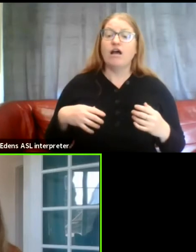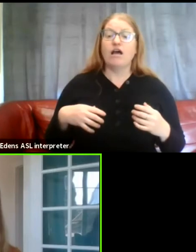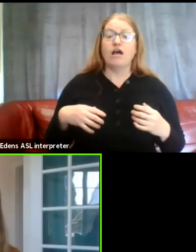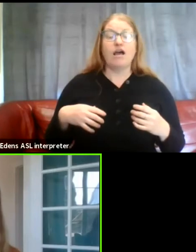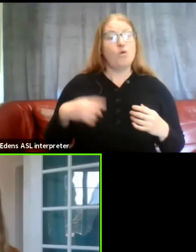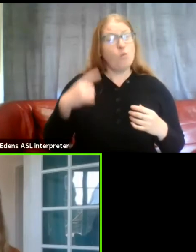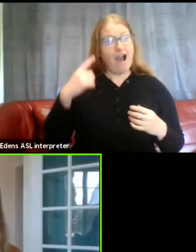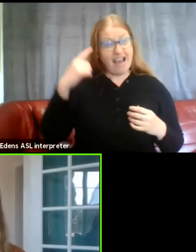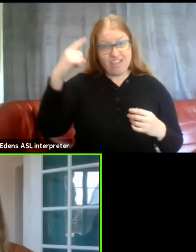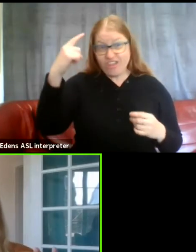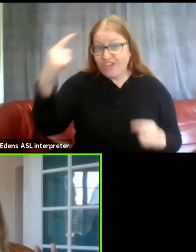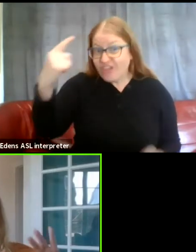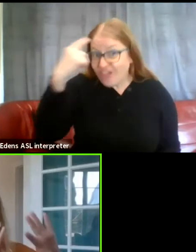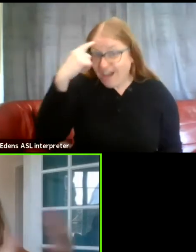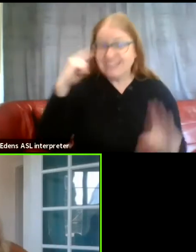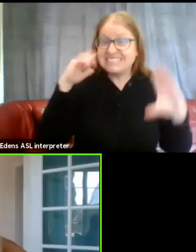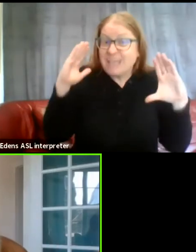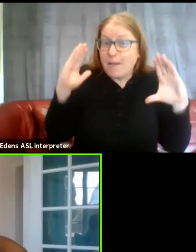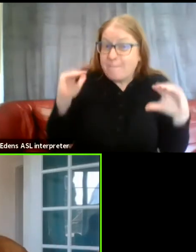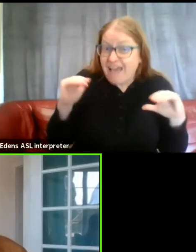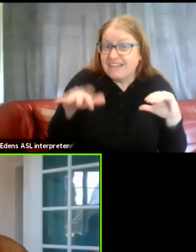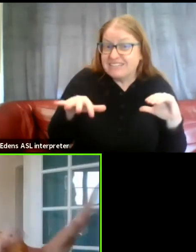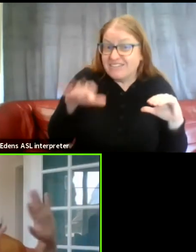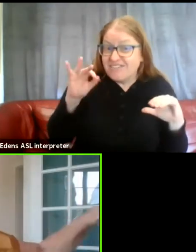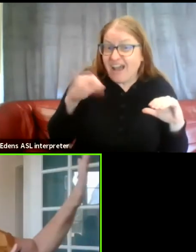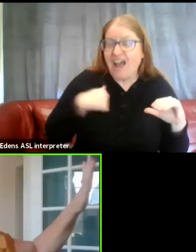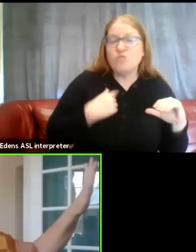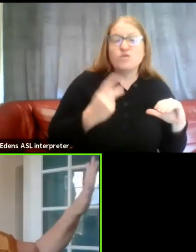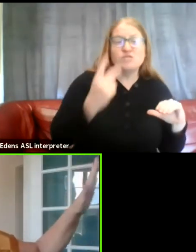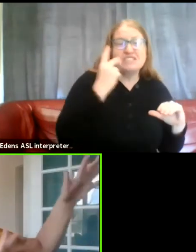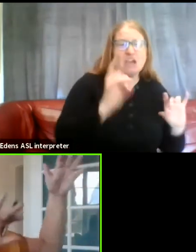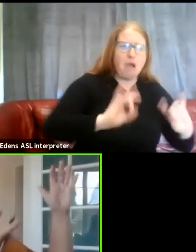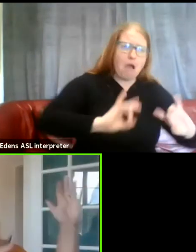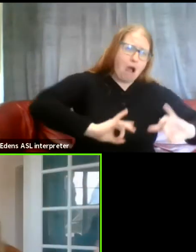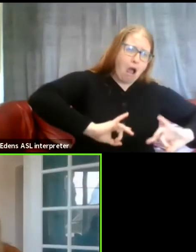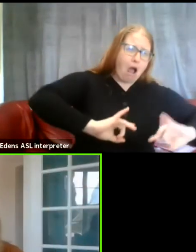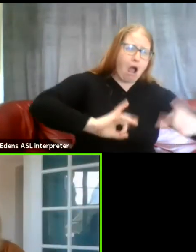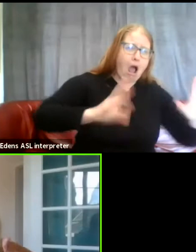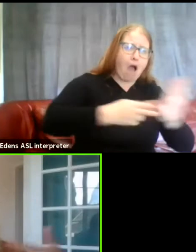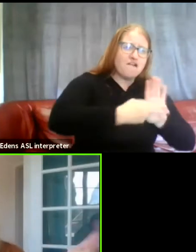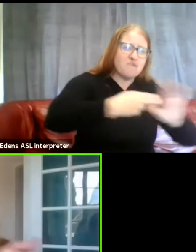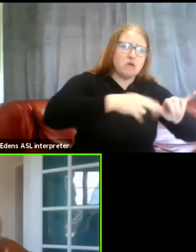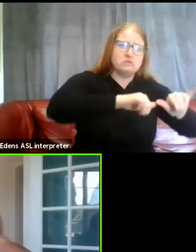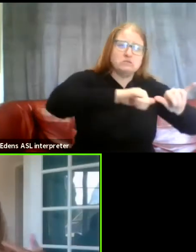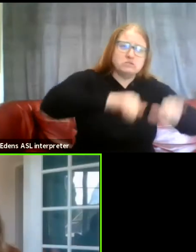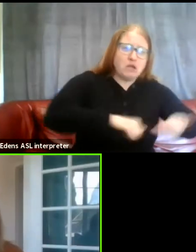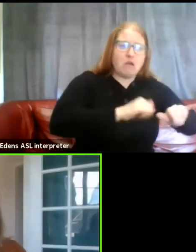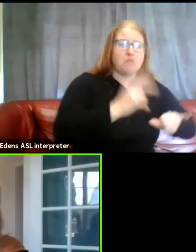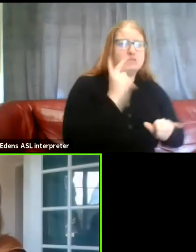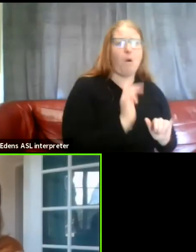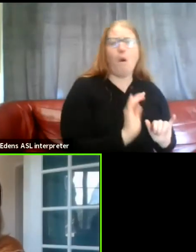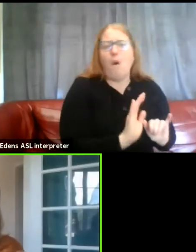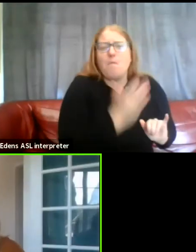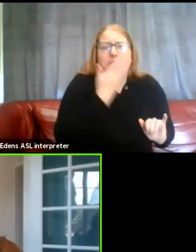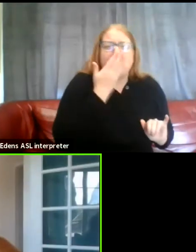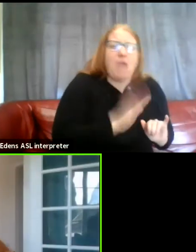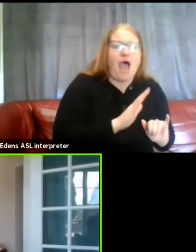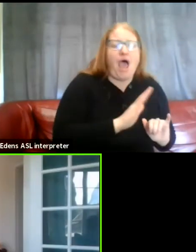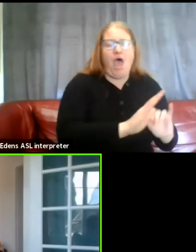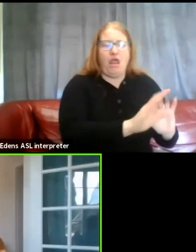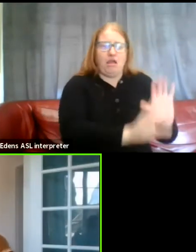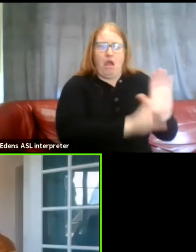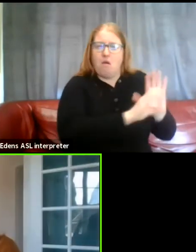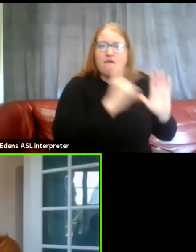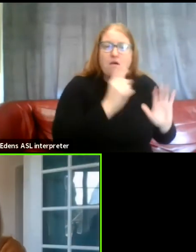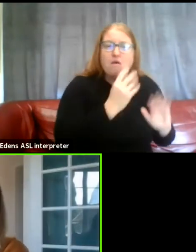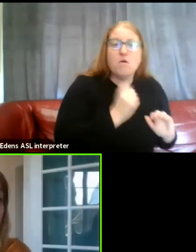topic was that we would start with like terrible stereotypes at the beginning of television that then were like vanquished, that evolved, you know, beautifully into a